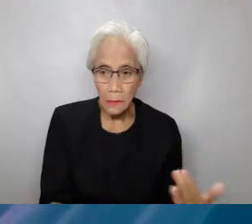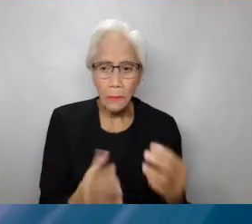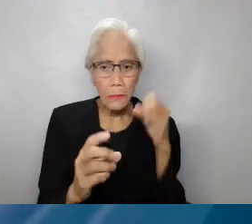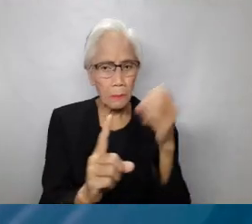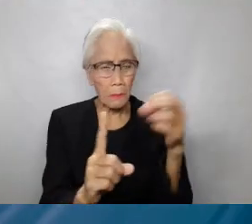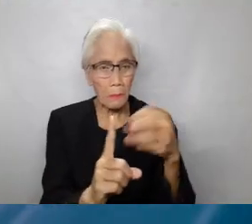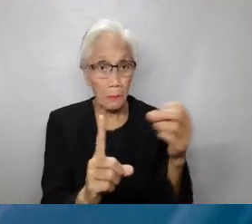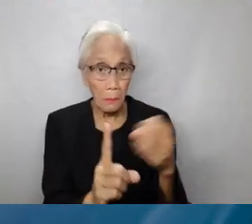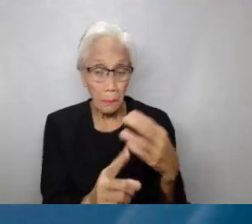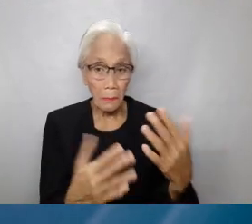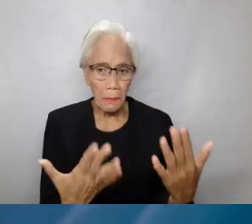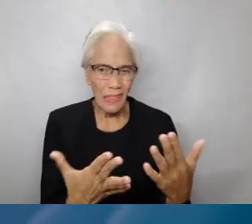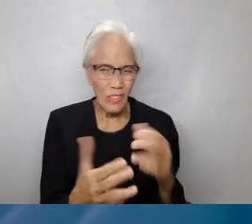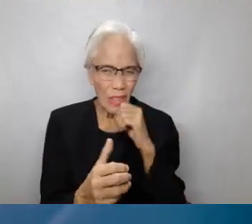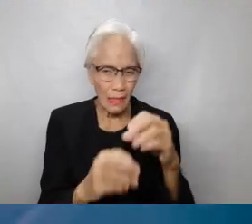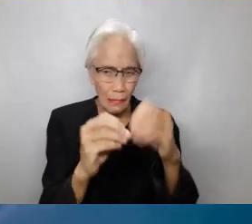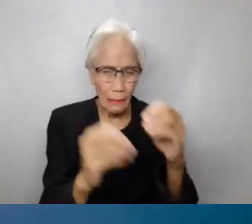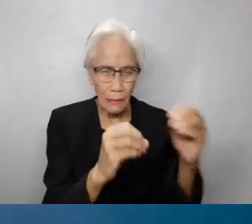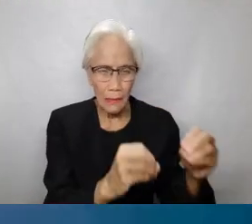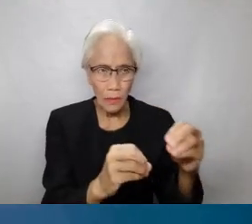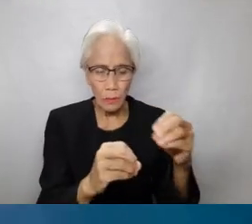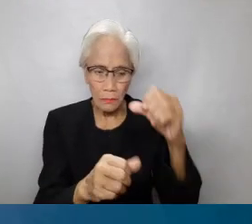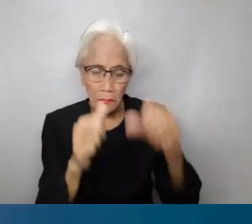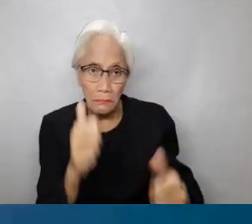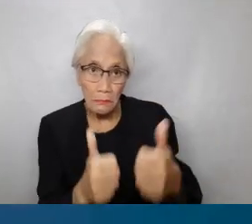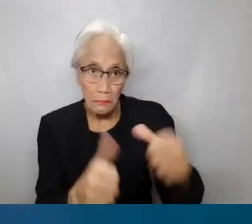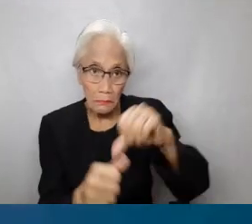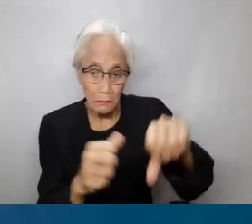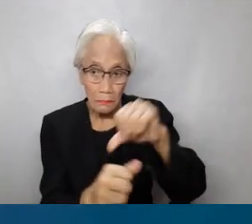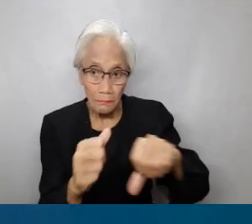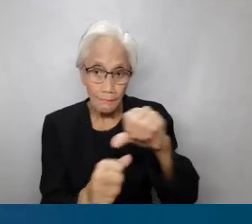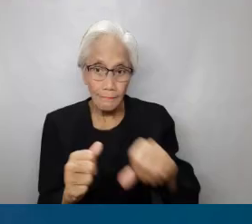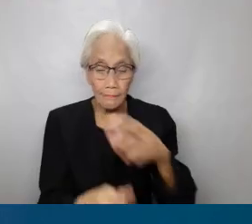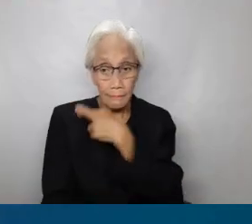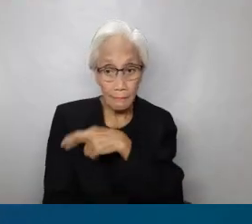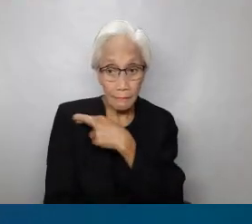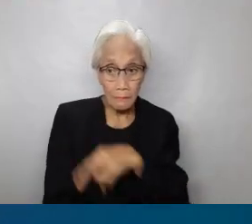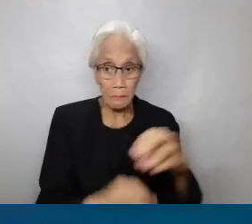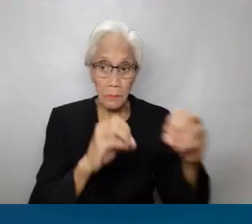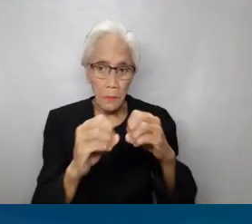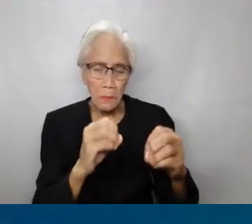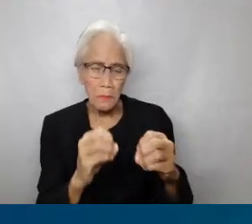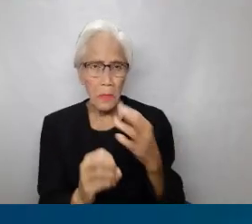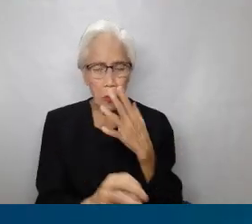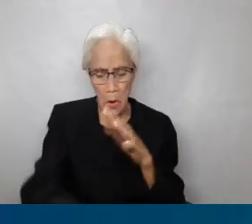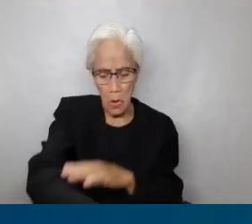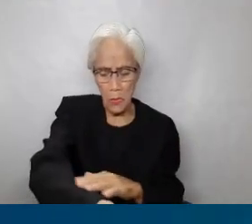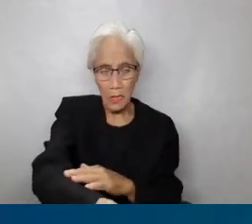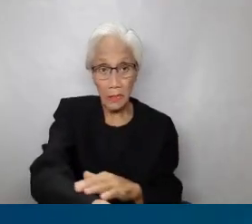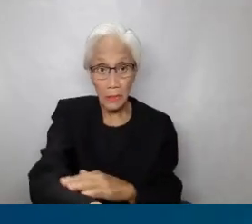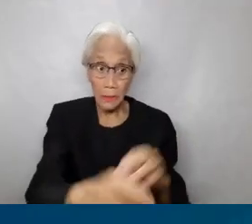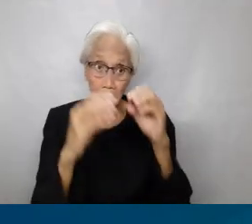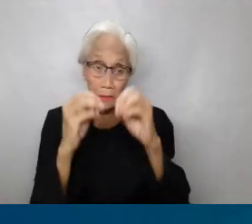do not fill our minds with hatred. Do not expose us to bigotry. Do not teach us to judge each other By race, religion,